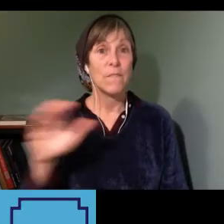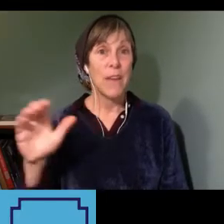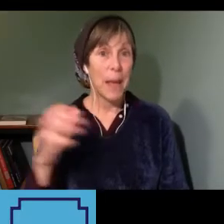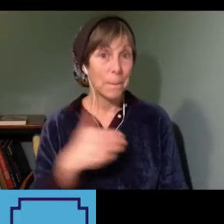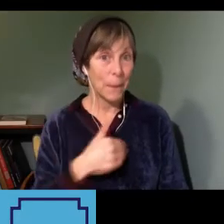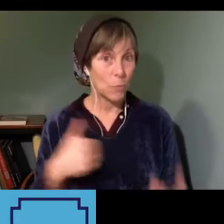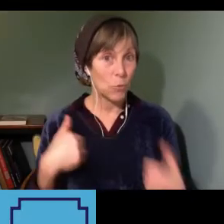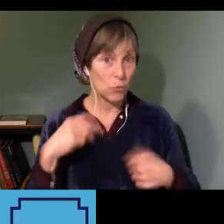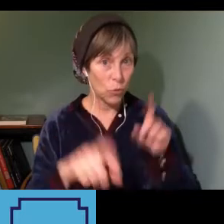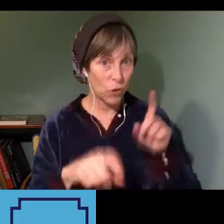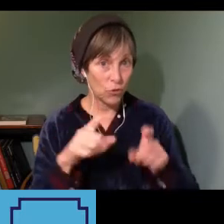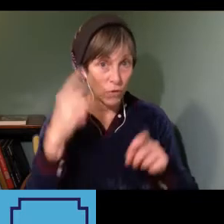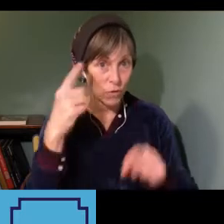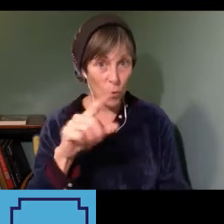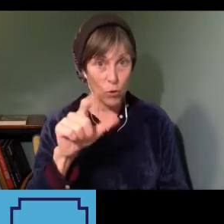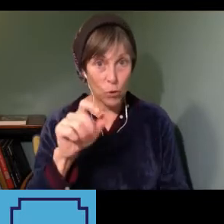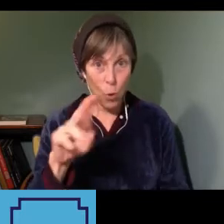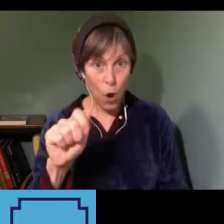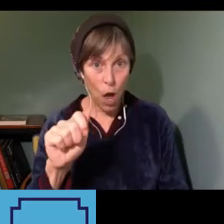laura